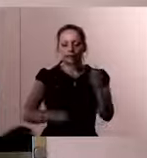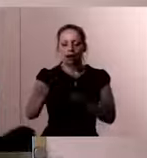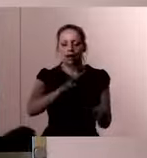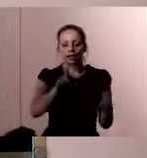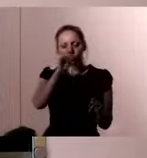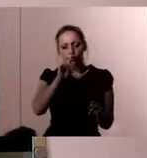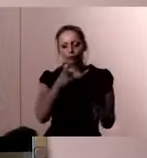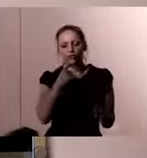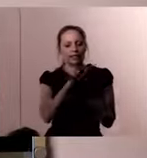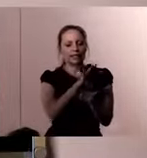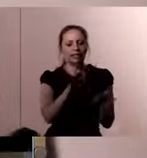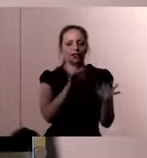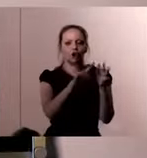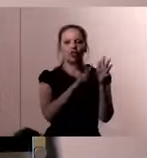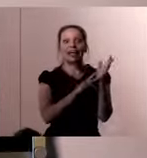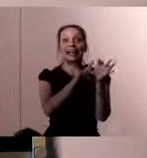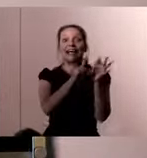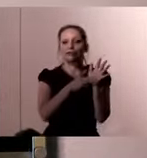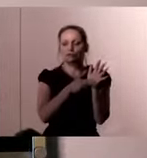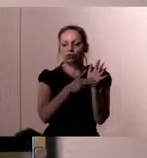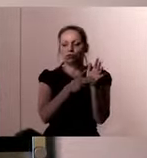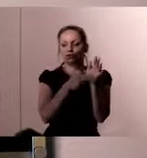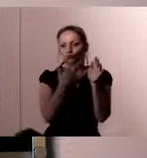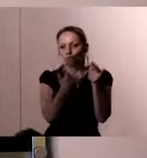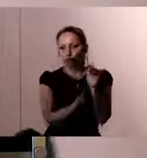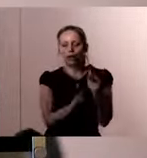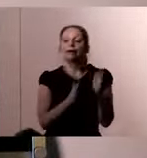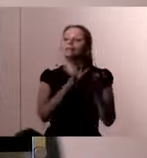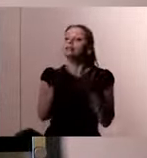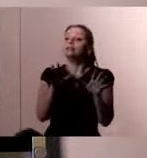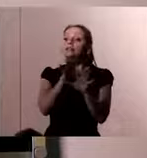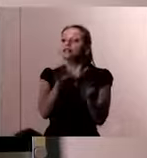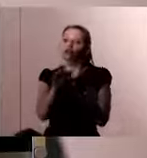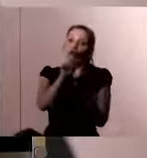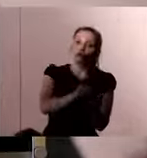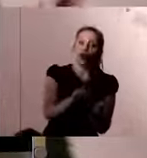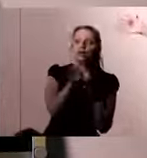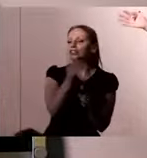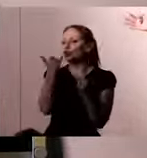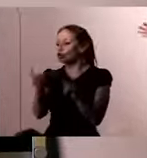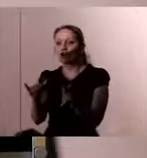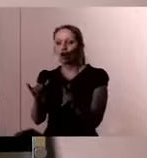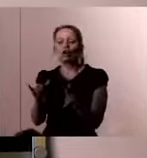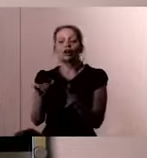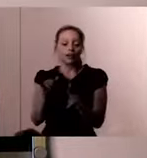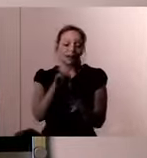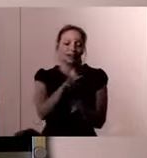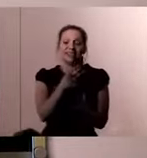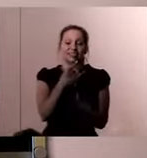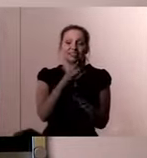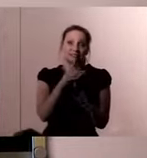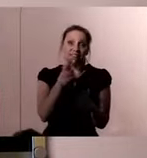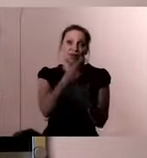not even wrong. So what that means, it's not right, it's not even wrong, it just doesn't make any sense at all.